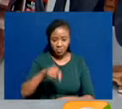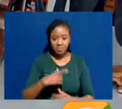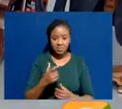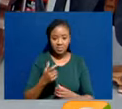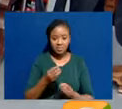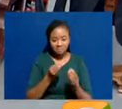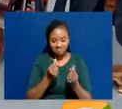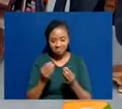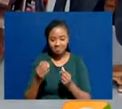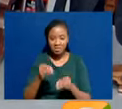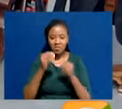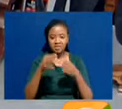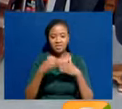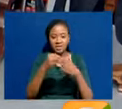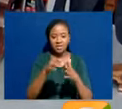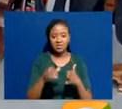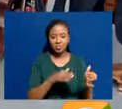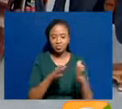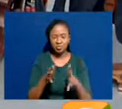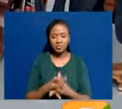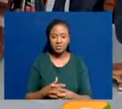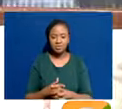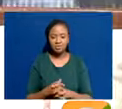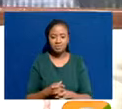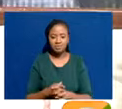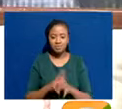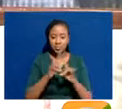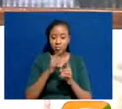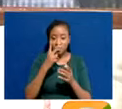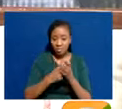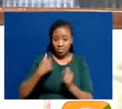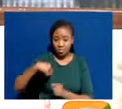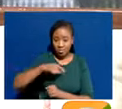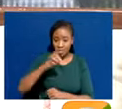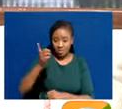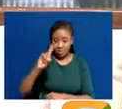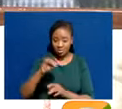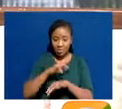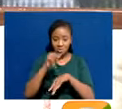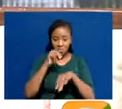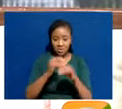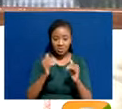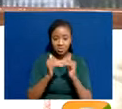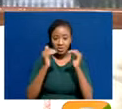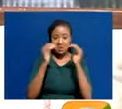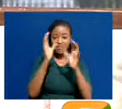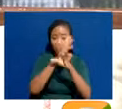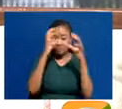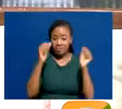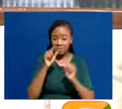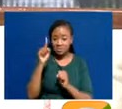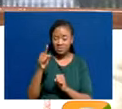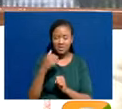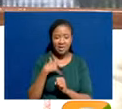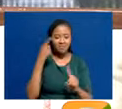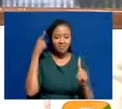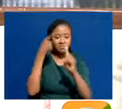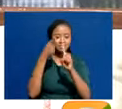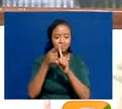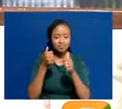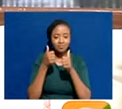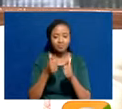Let's give leadership a chance, both at Nairobi and the national level. The president has such good intentions. I've never